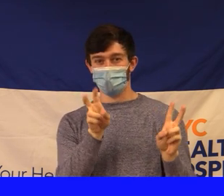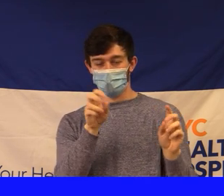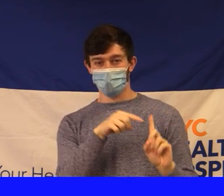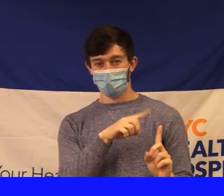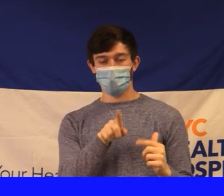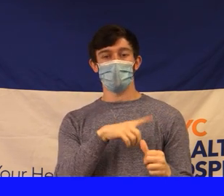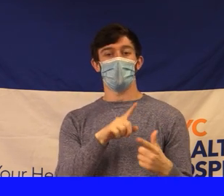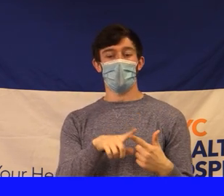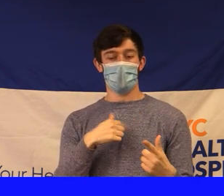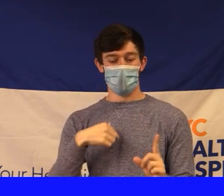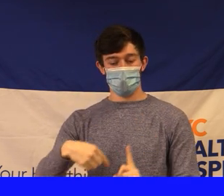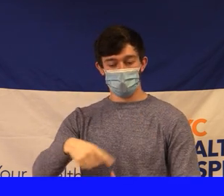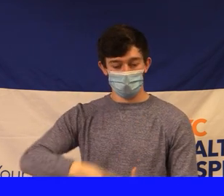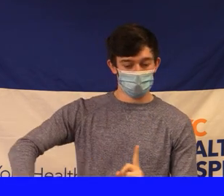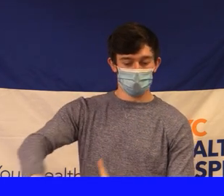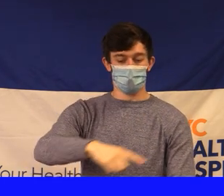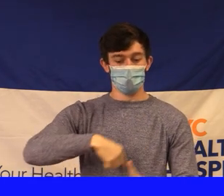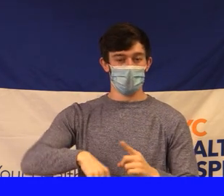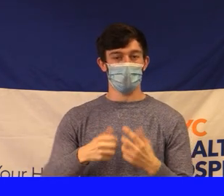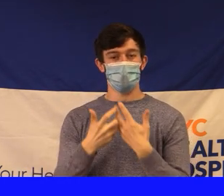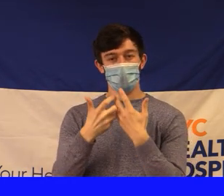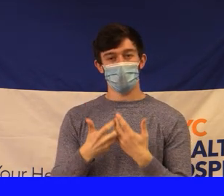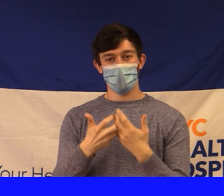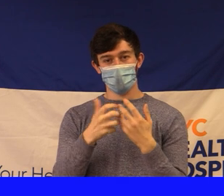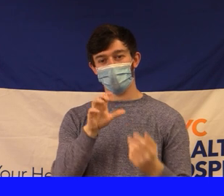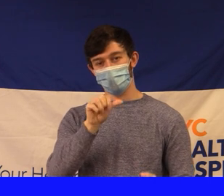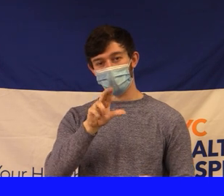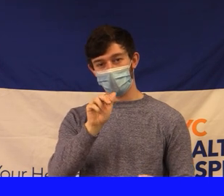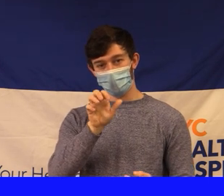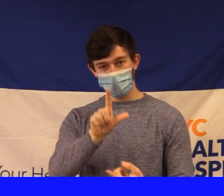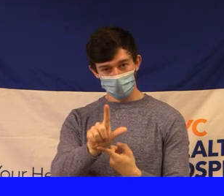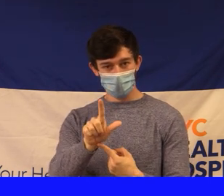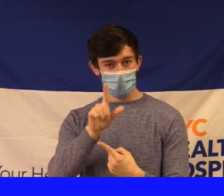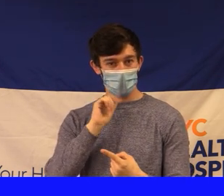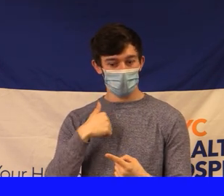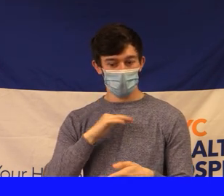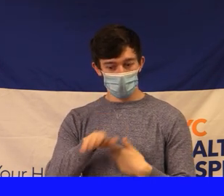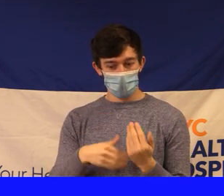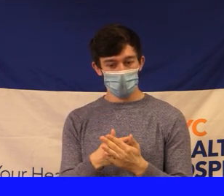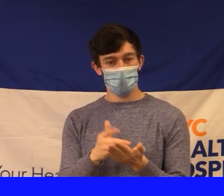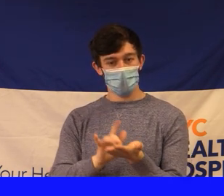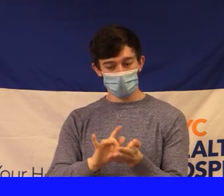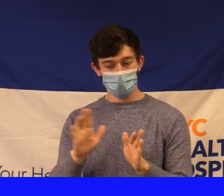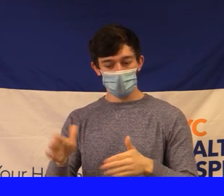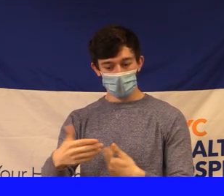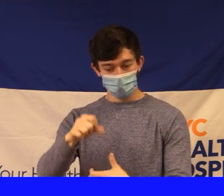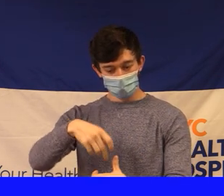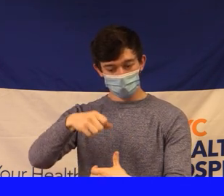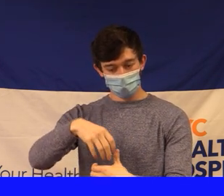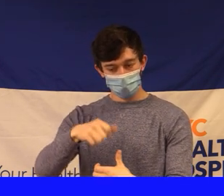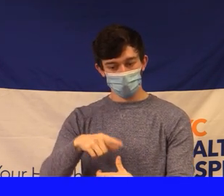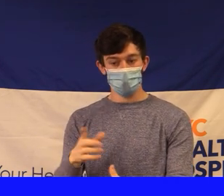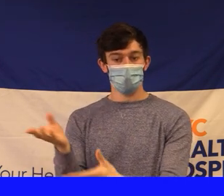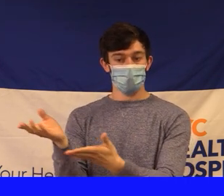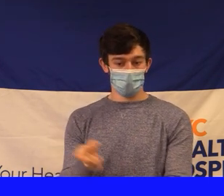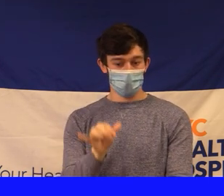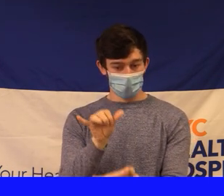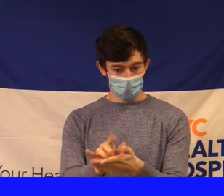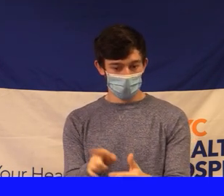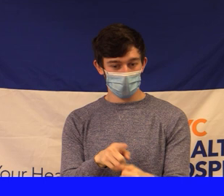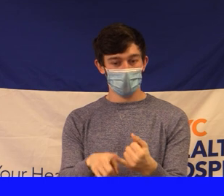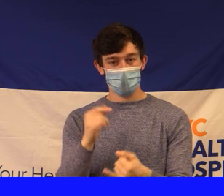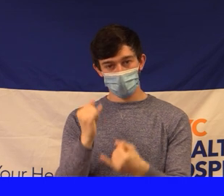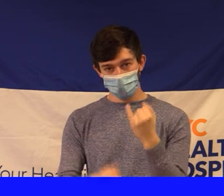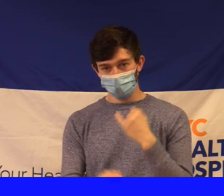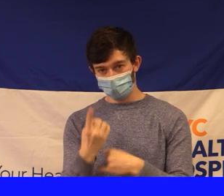the carousels, which are the large machines which hold all of the box drug. That is then brought in, and then you would then bring in your last two